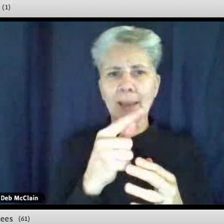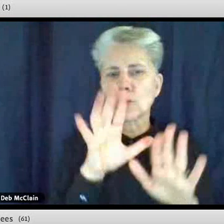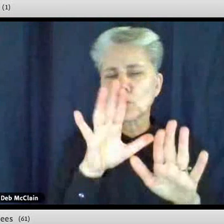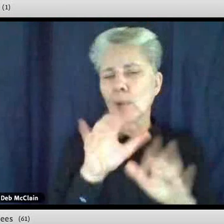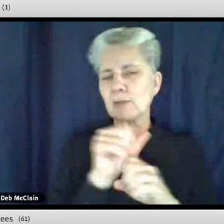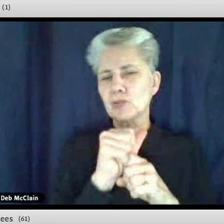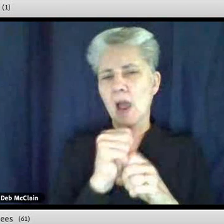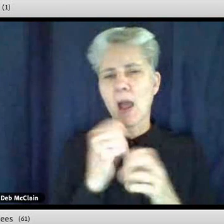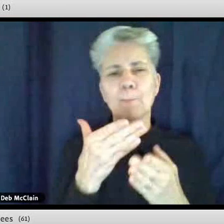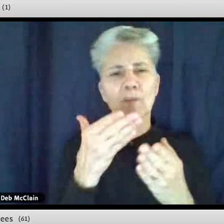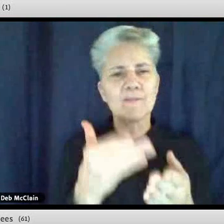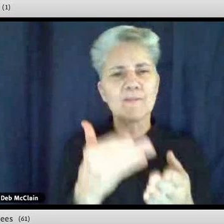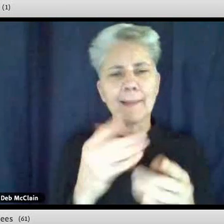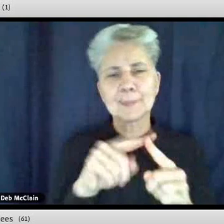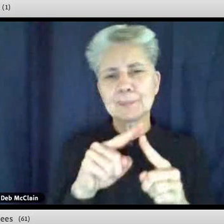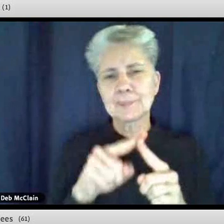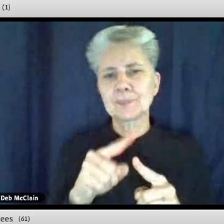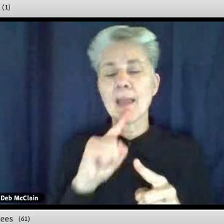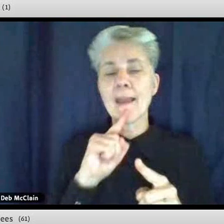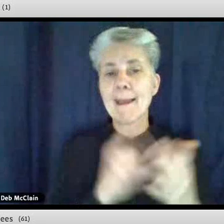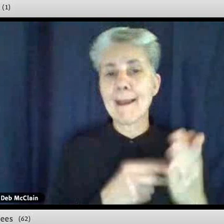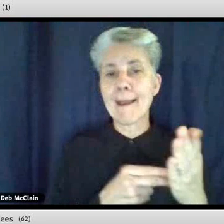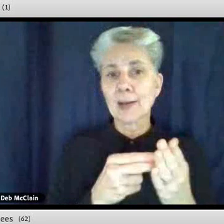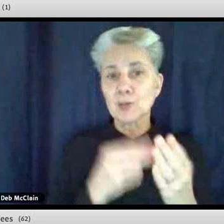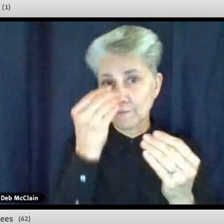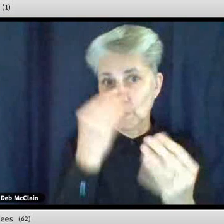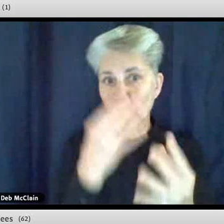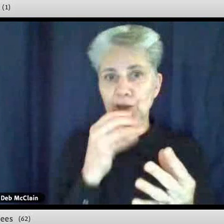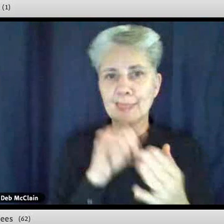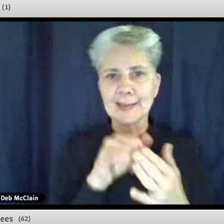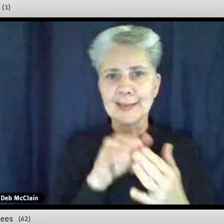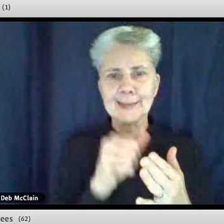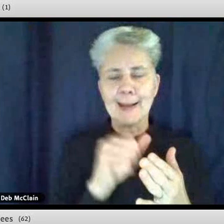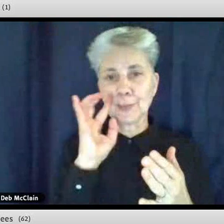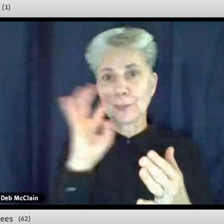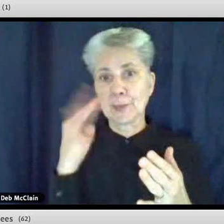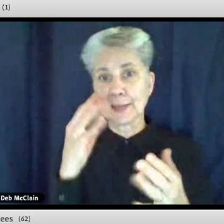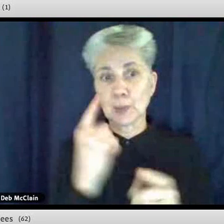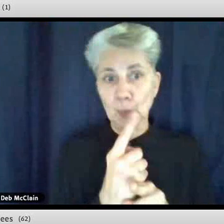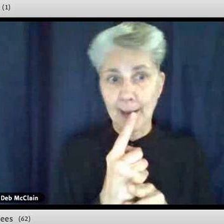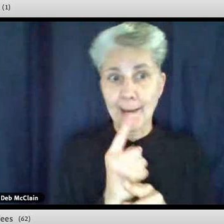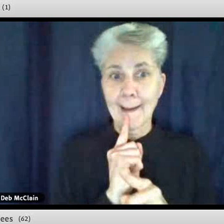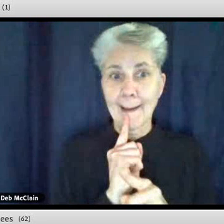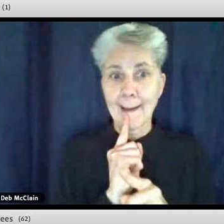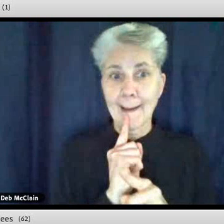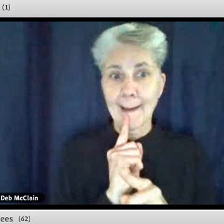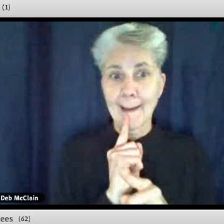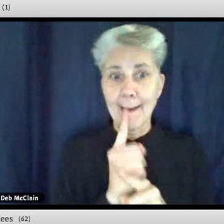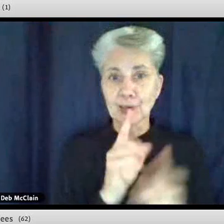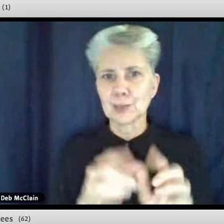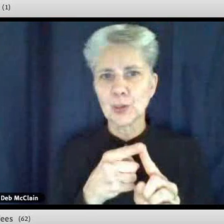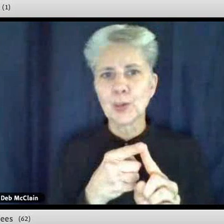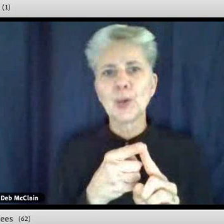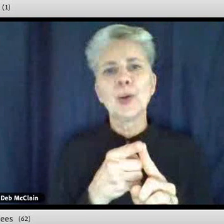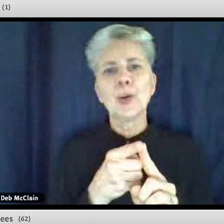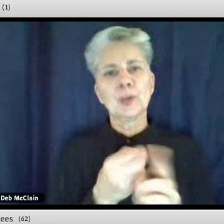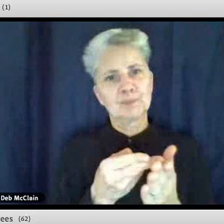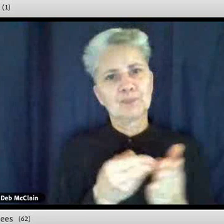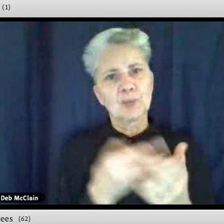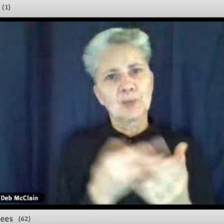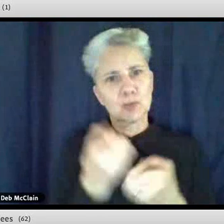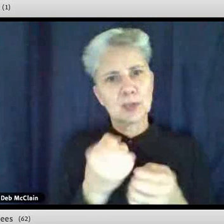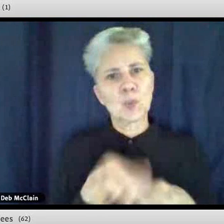the Google, Facebook, Bing, they're all doing a great job of providing, actual information that's not